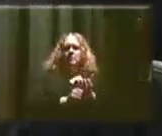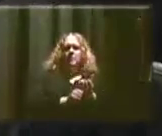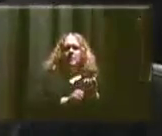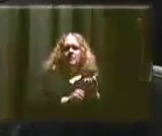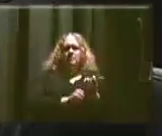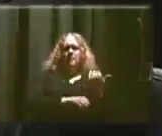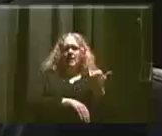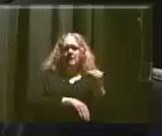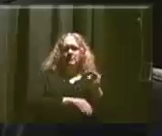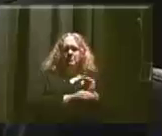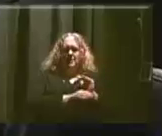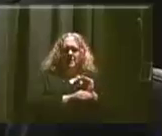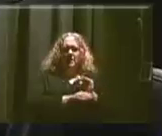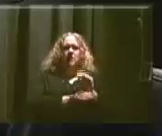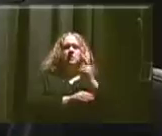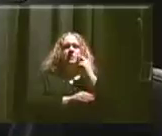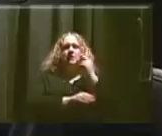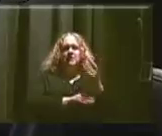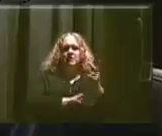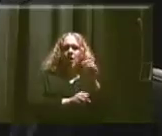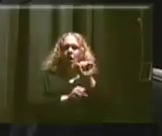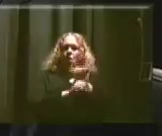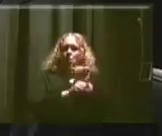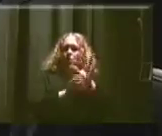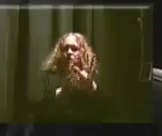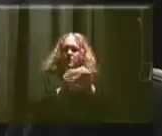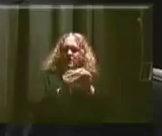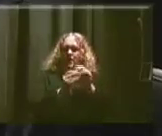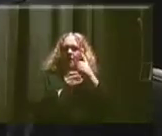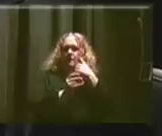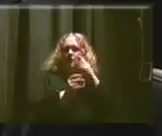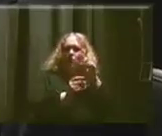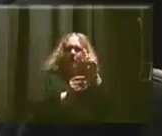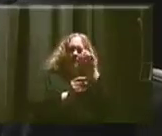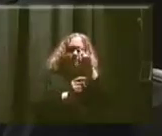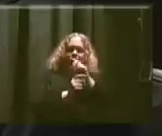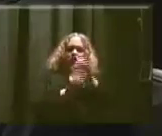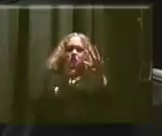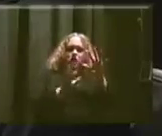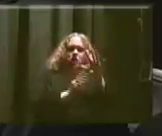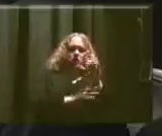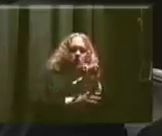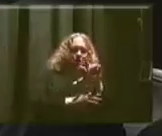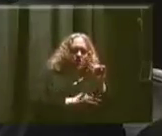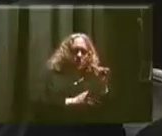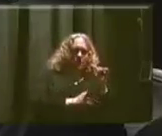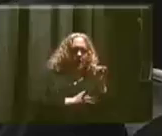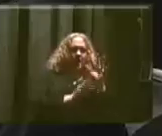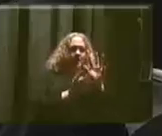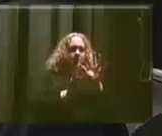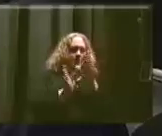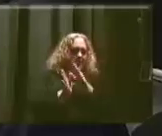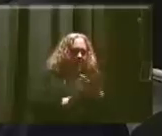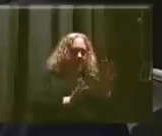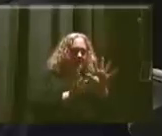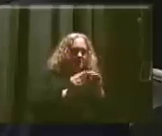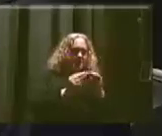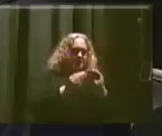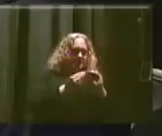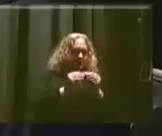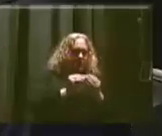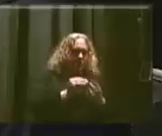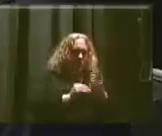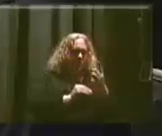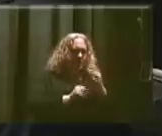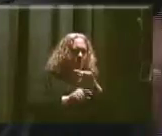a work session for Vision 2020 Strategic Planning Meeting Number 1, yep. But it's not on this particular calendar. I wasn't sure